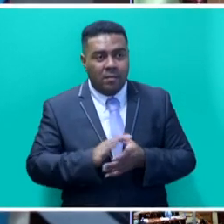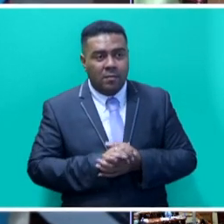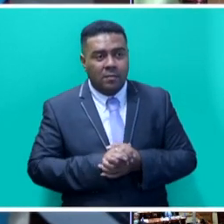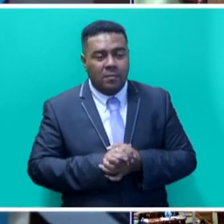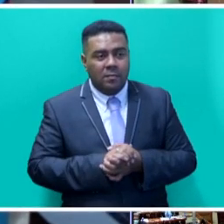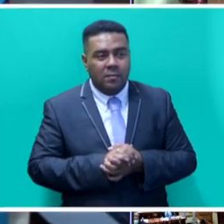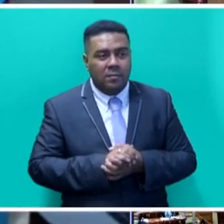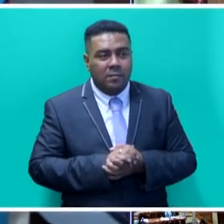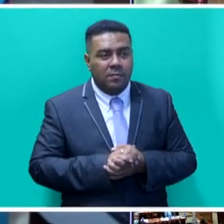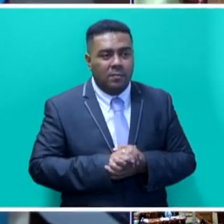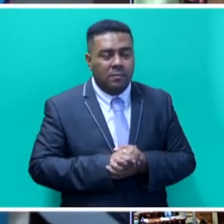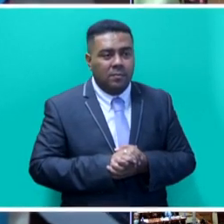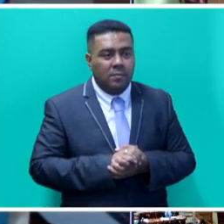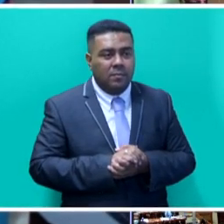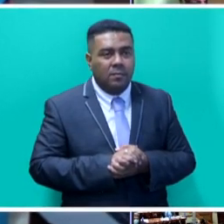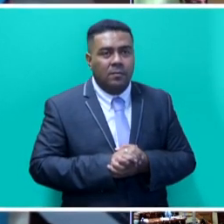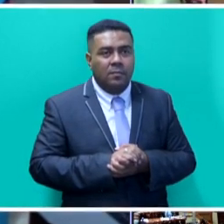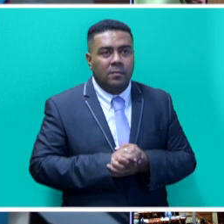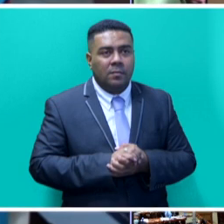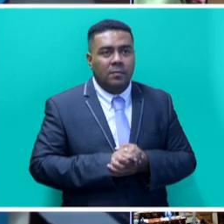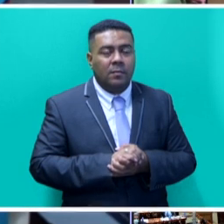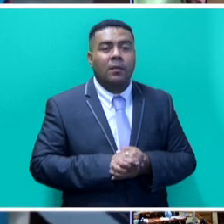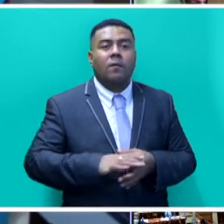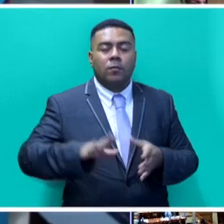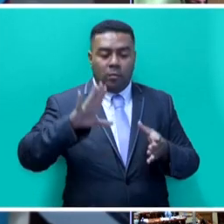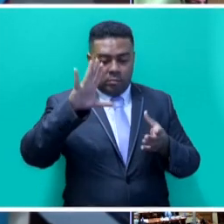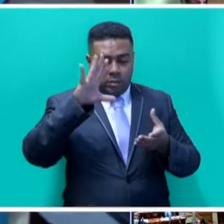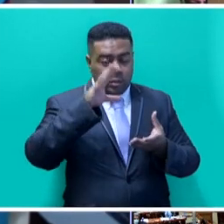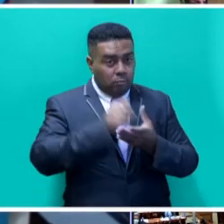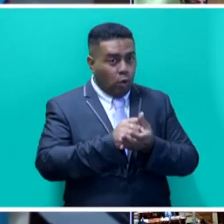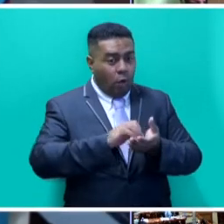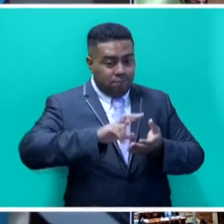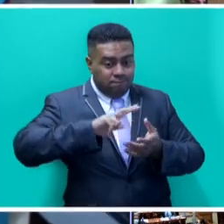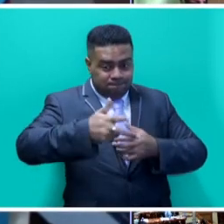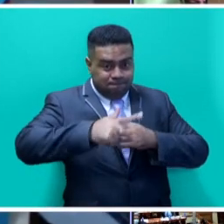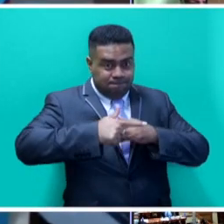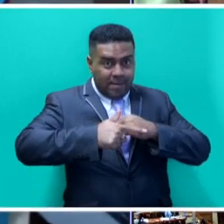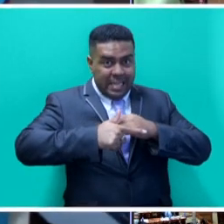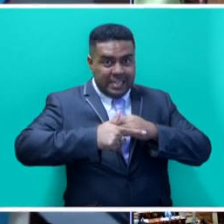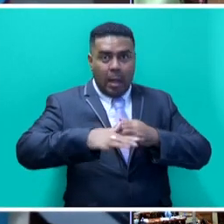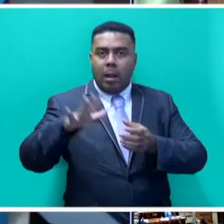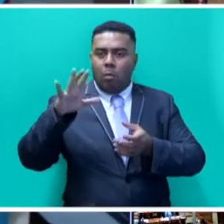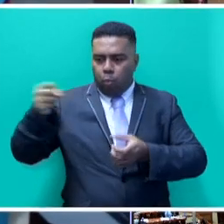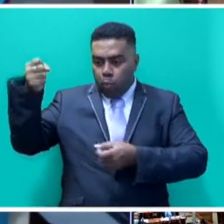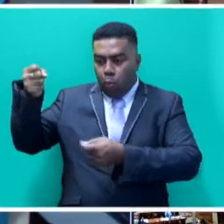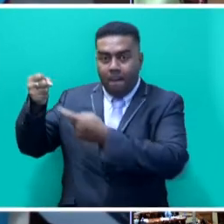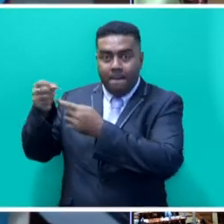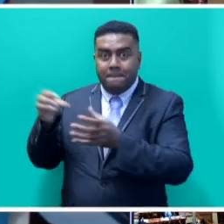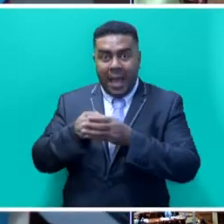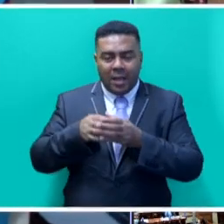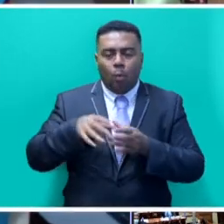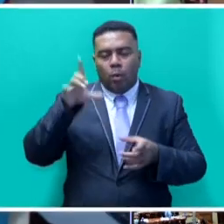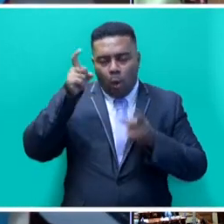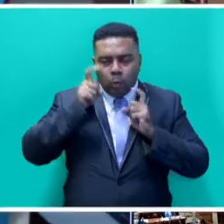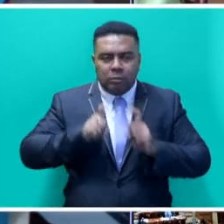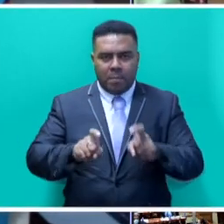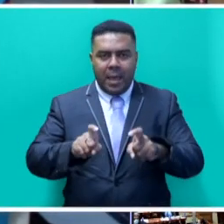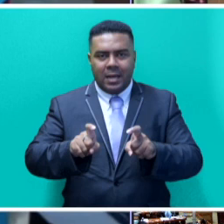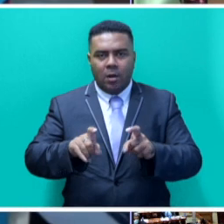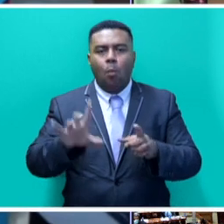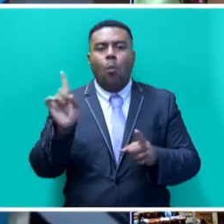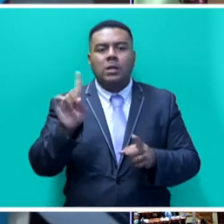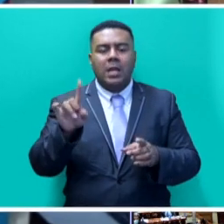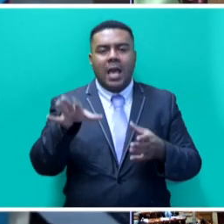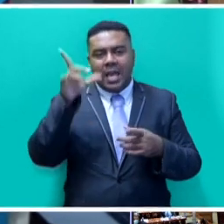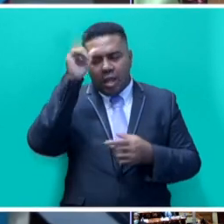The leased Itaukei land that is subject to mortgage will always remain Itaukei land, and all